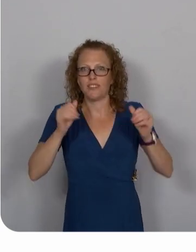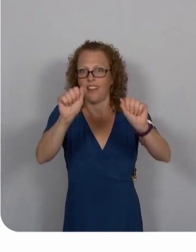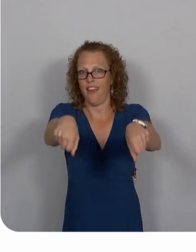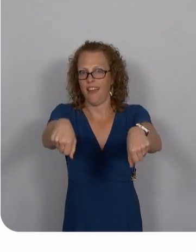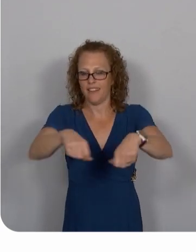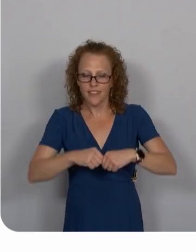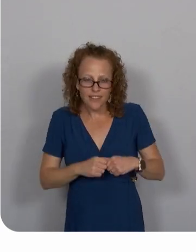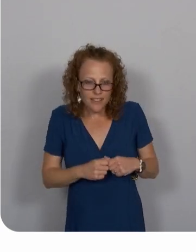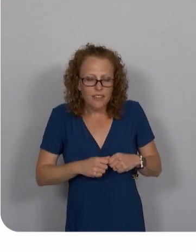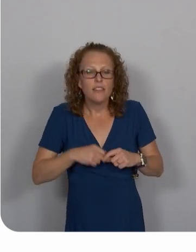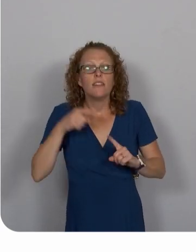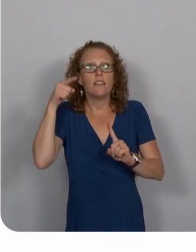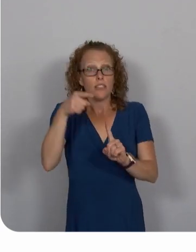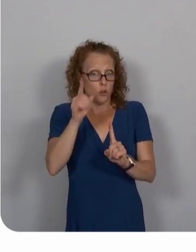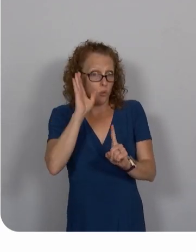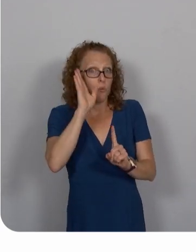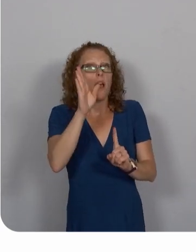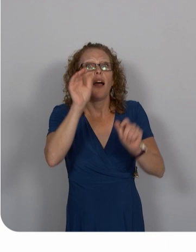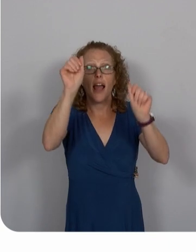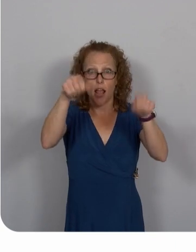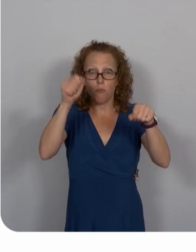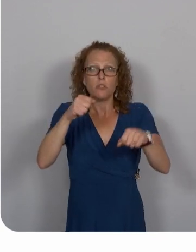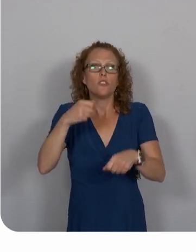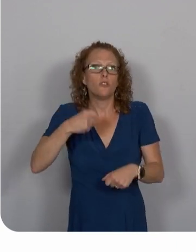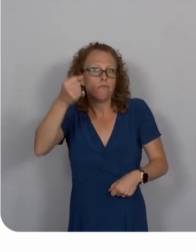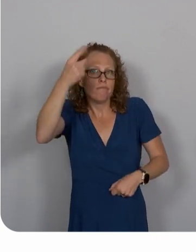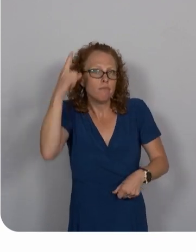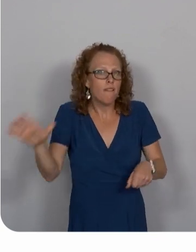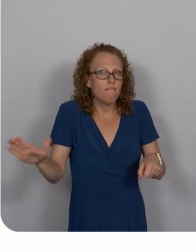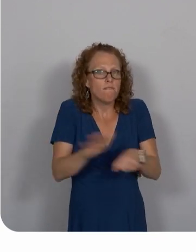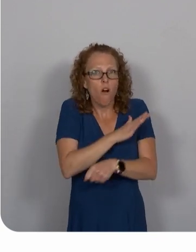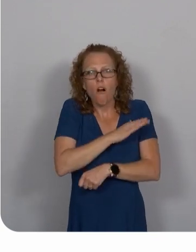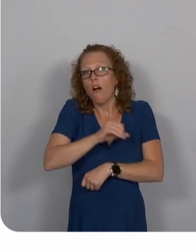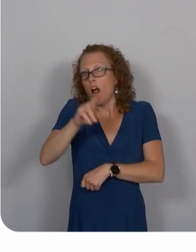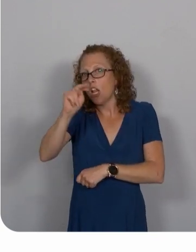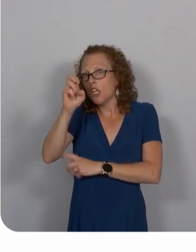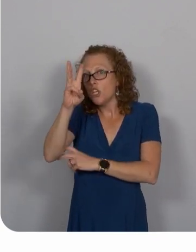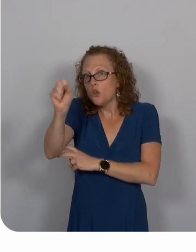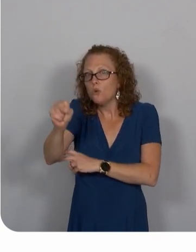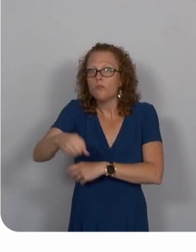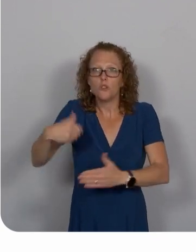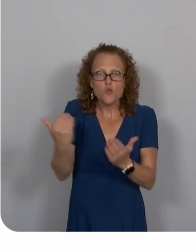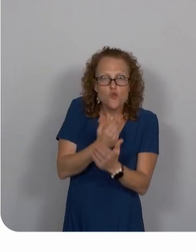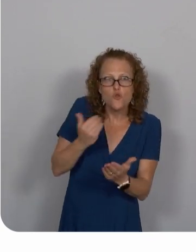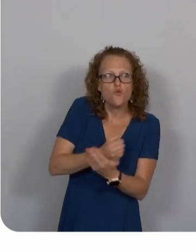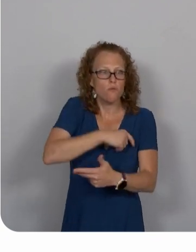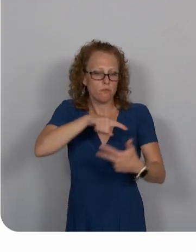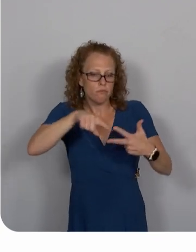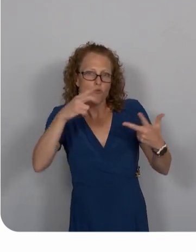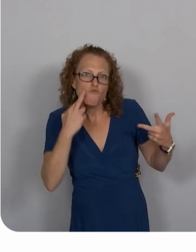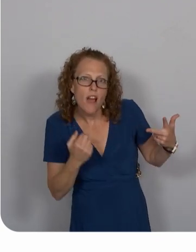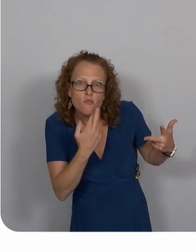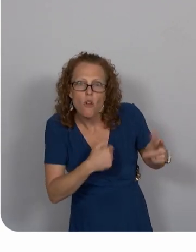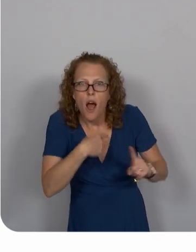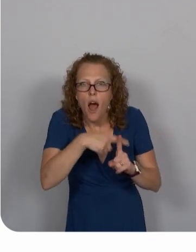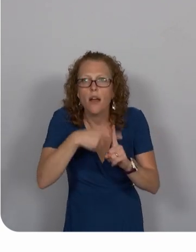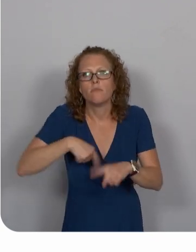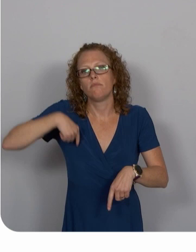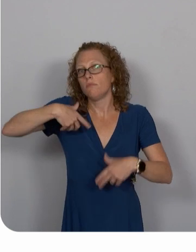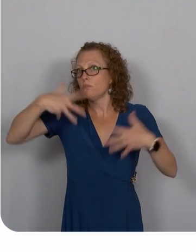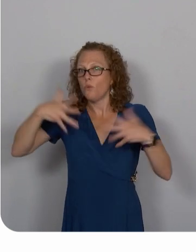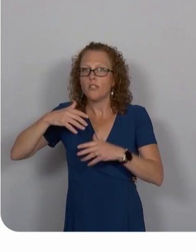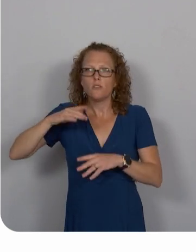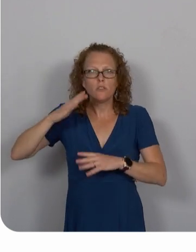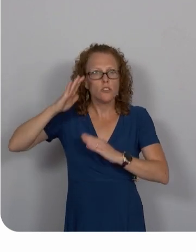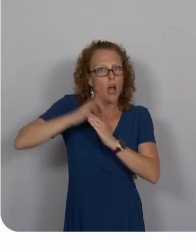Soon, you'll be able to get up-to-date information on nearly anything: restaurants, hotels, points of interest, and